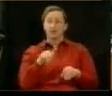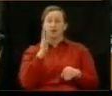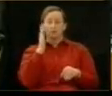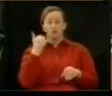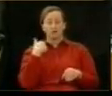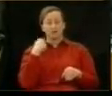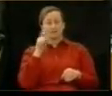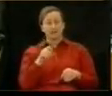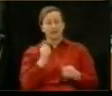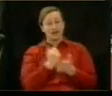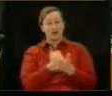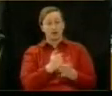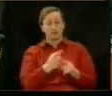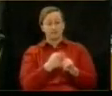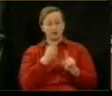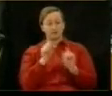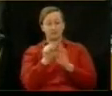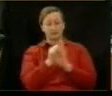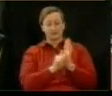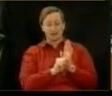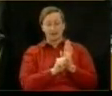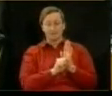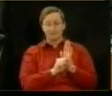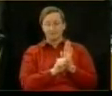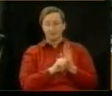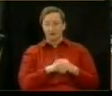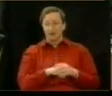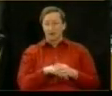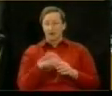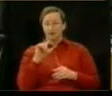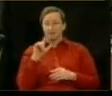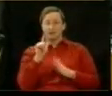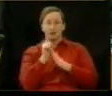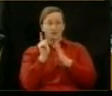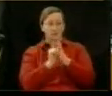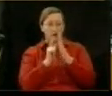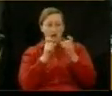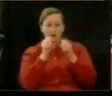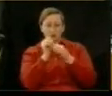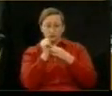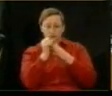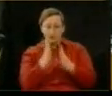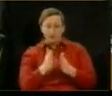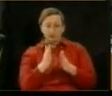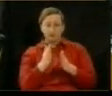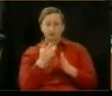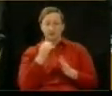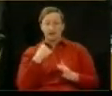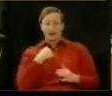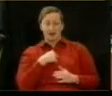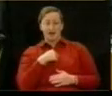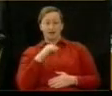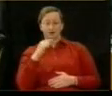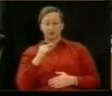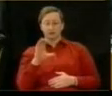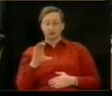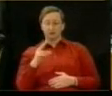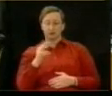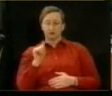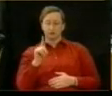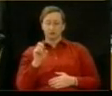state. It's nothing the law director has pounded into our head over and over that per our charter, we cannot do it